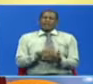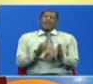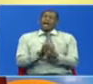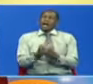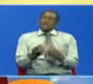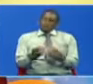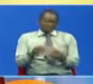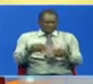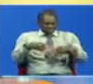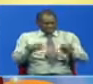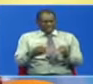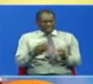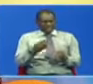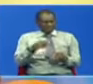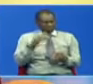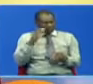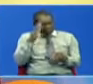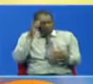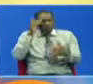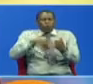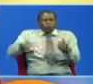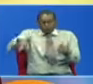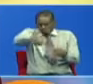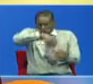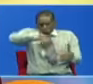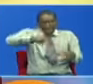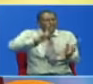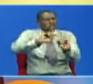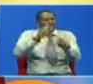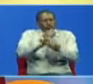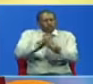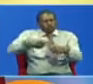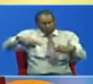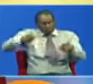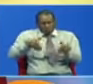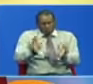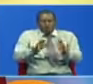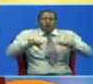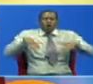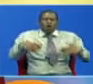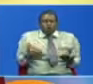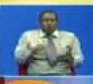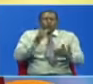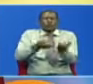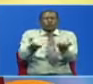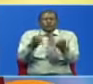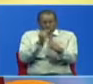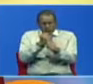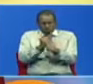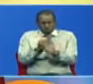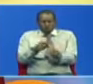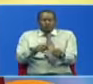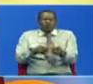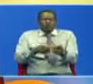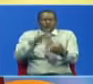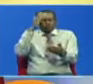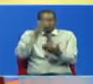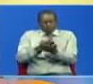what is it that we are not doing right. What should we? Should we go back to in order to contain the spread of the